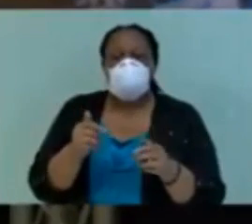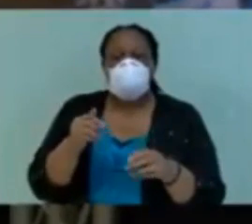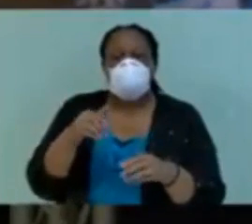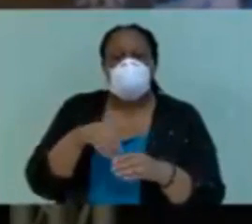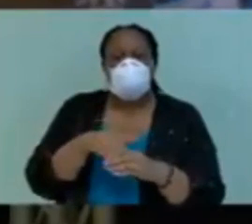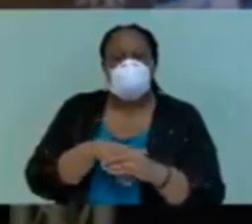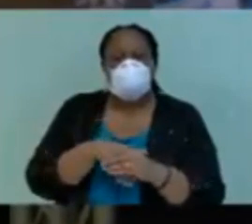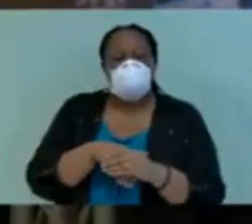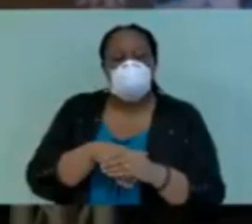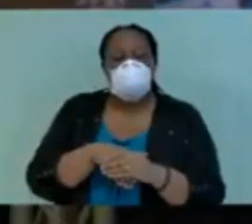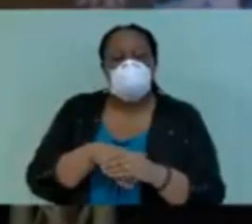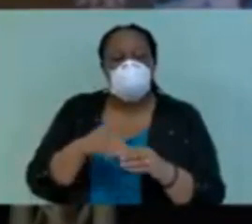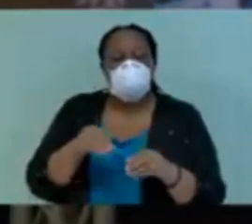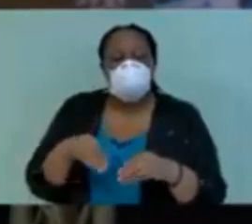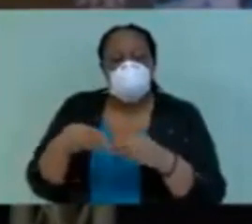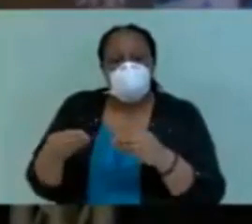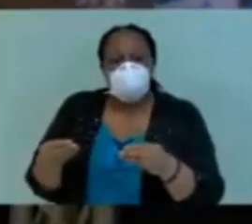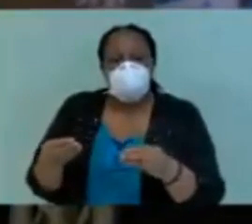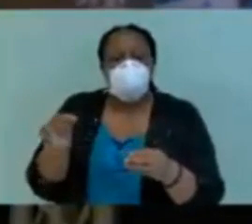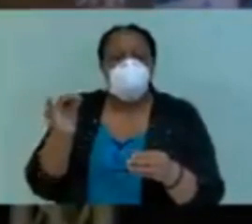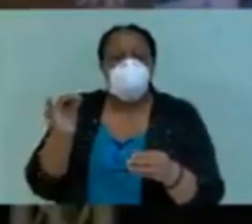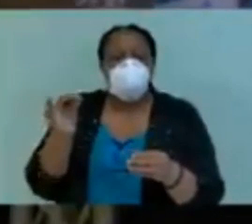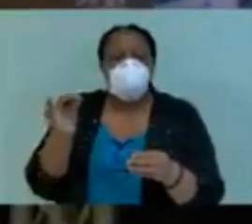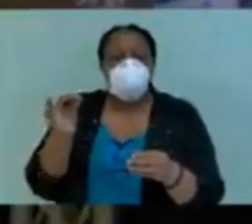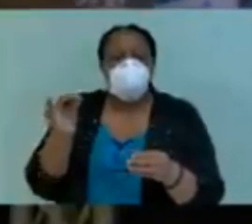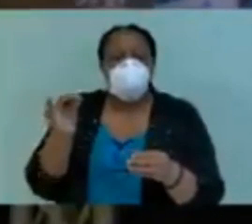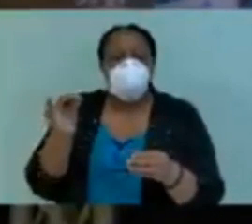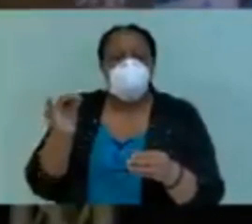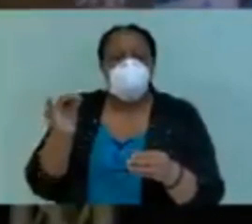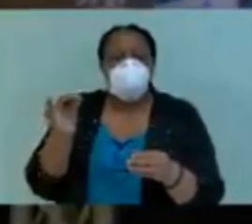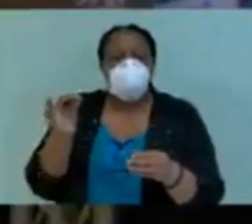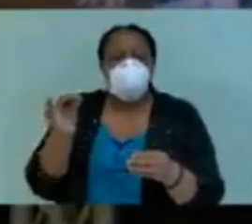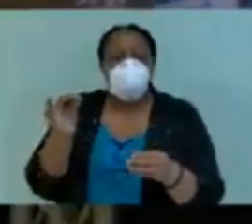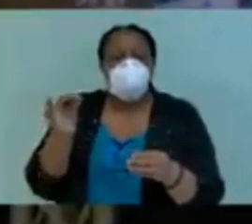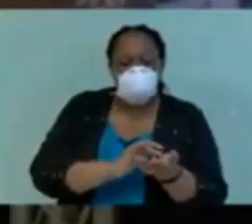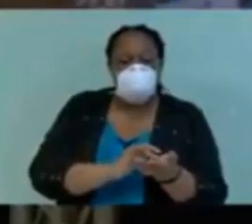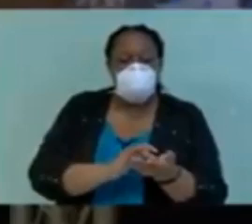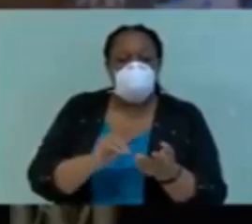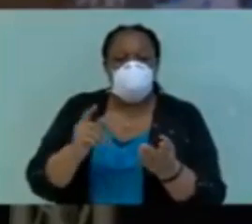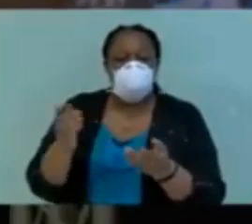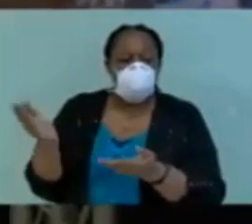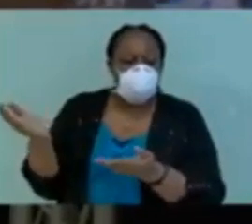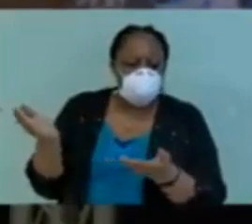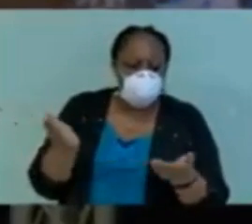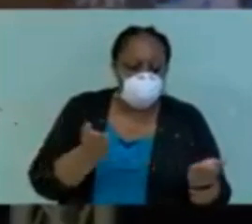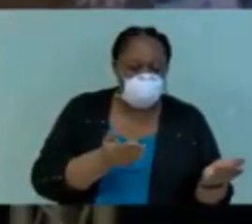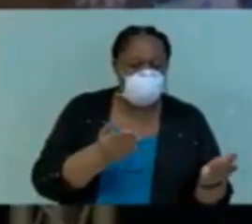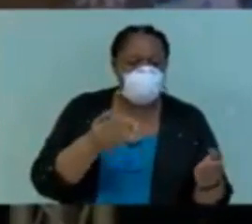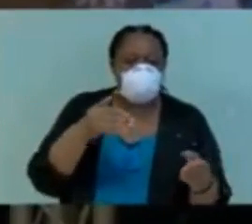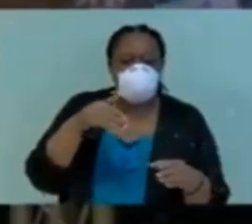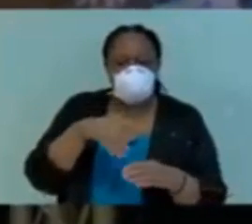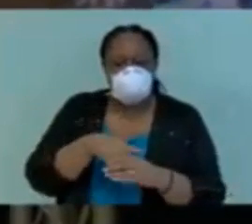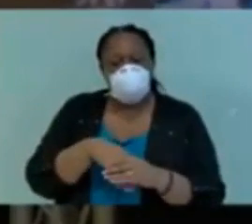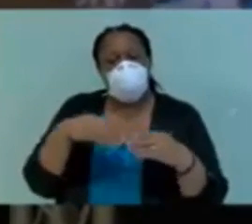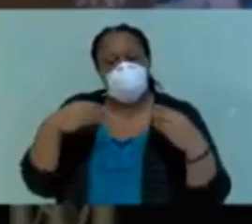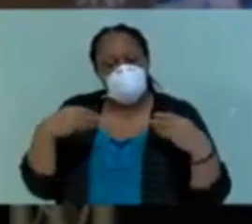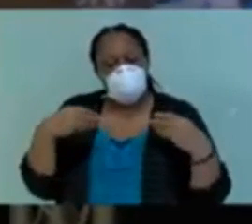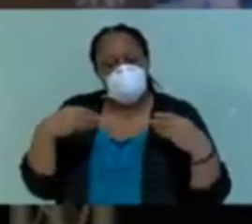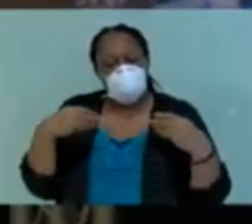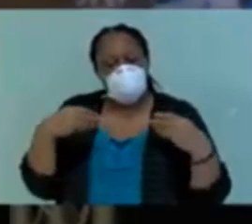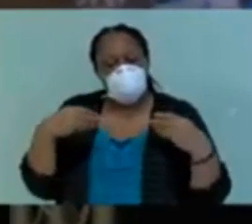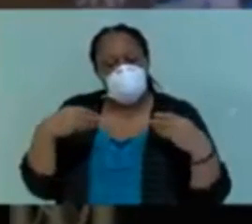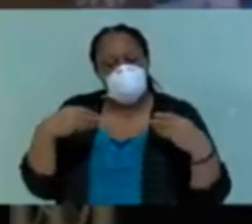It might not have been showcased as other essential institutions and or groupings